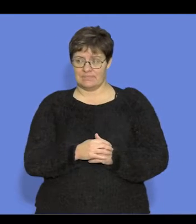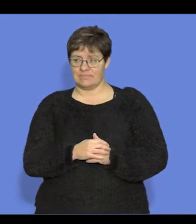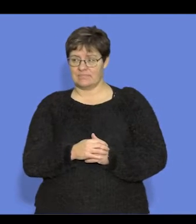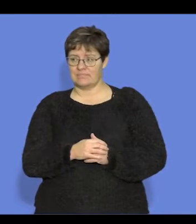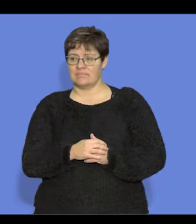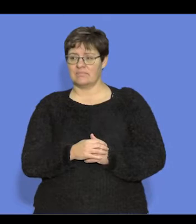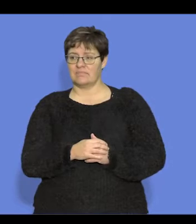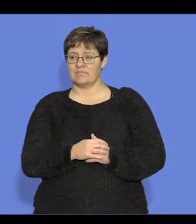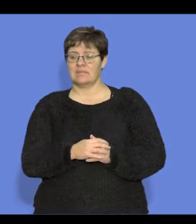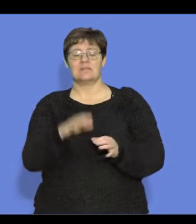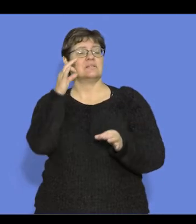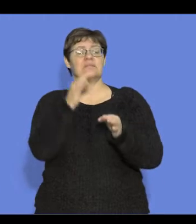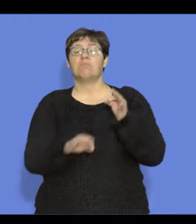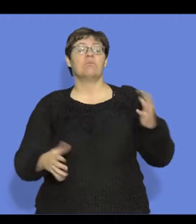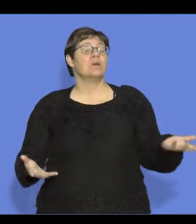Simple